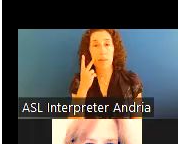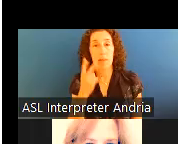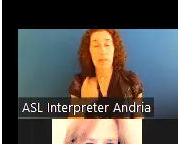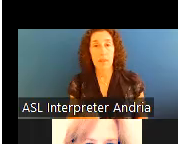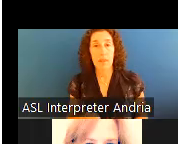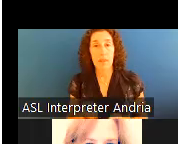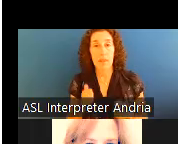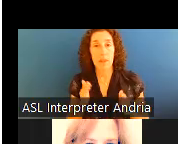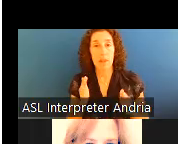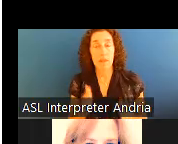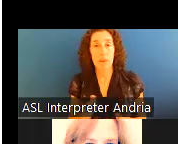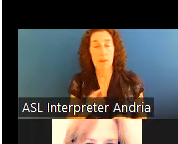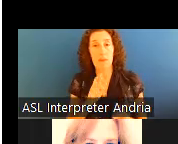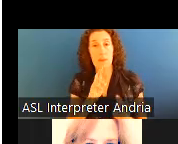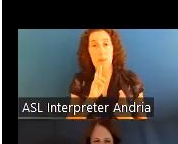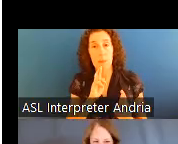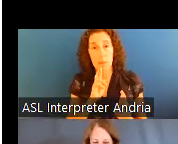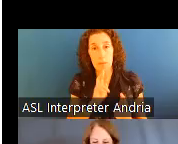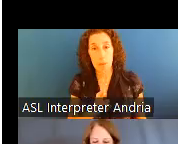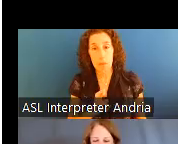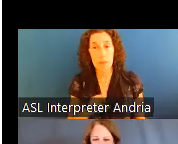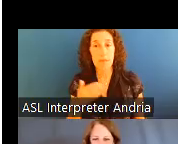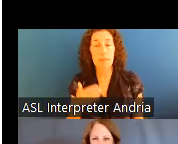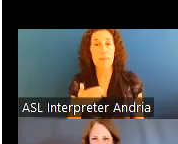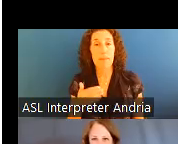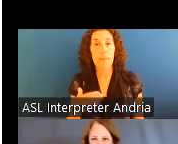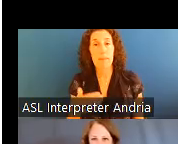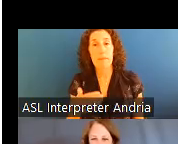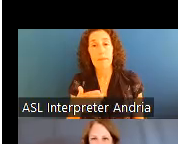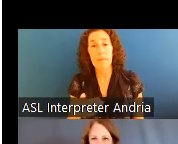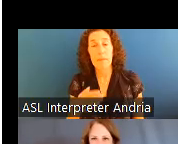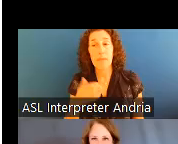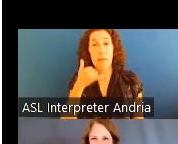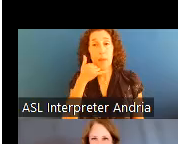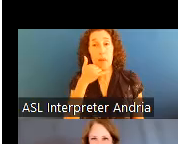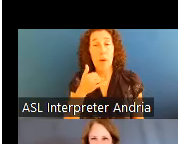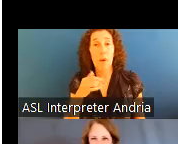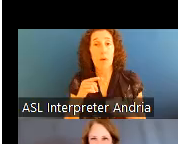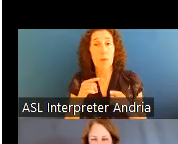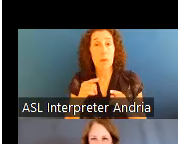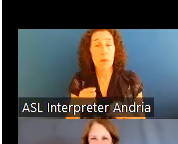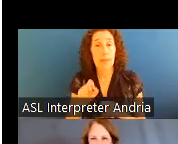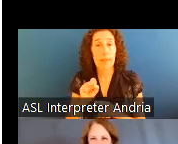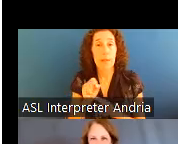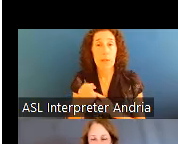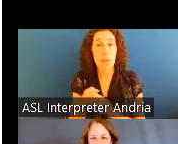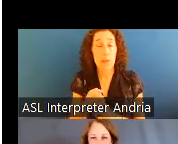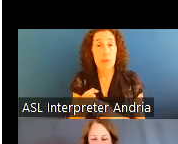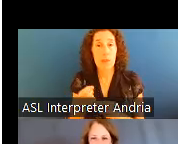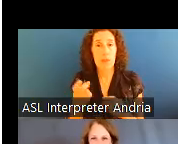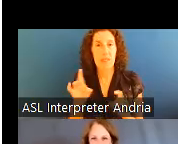various times. So you might see them call during an instance of violence. You might see